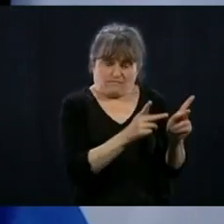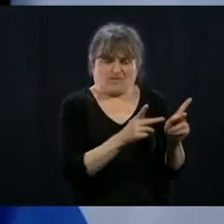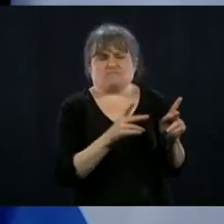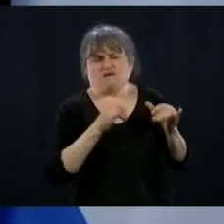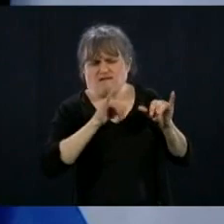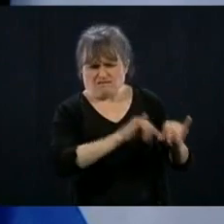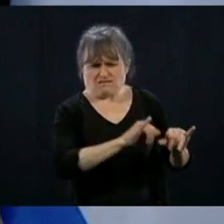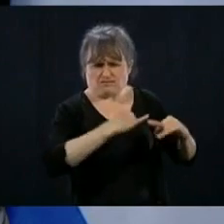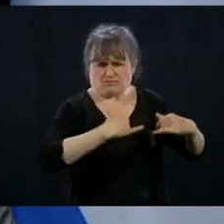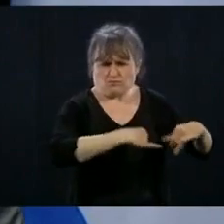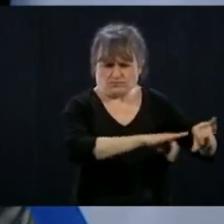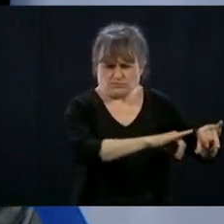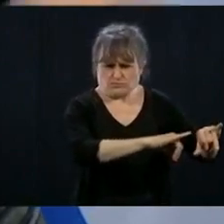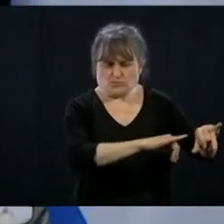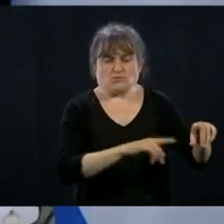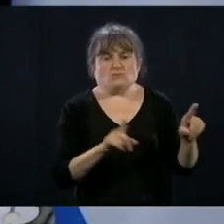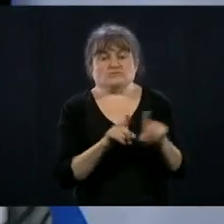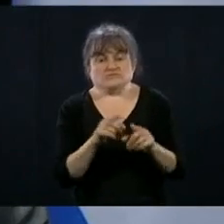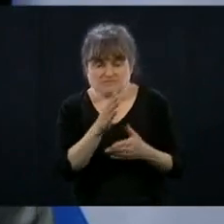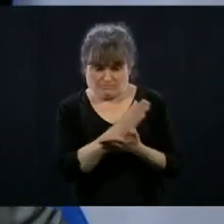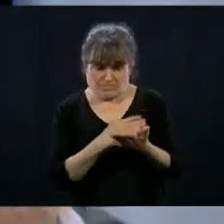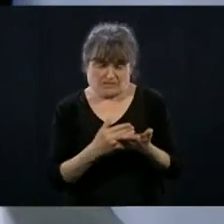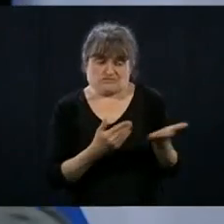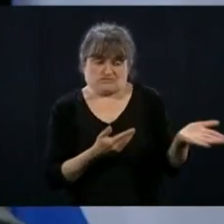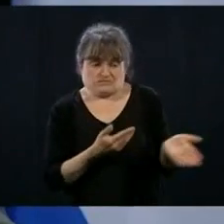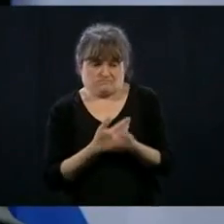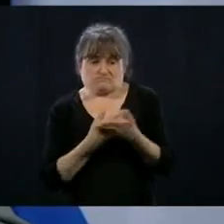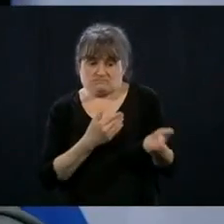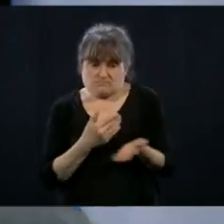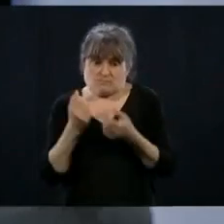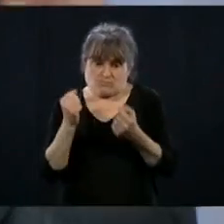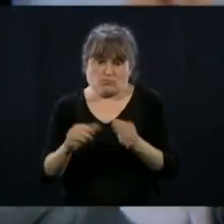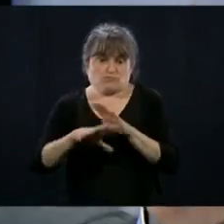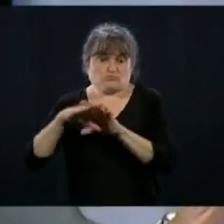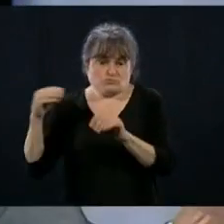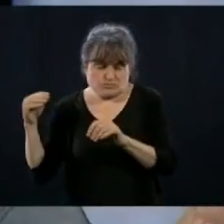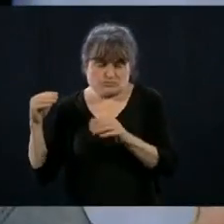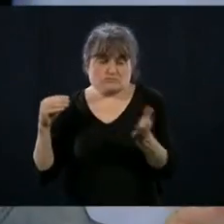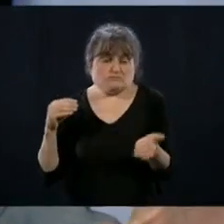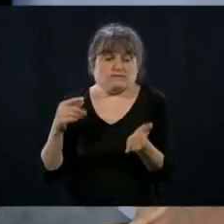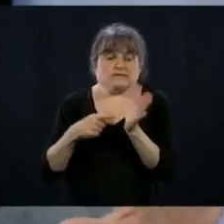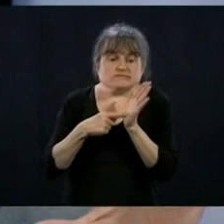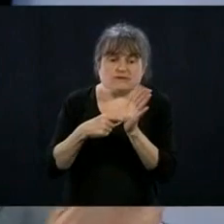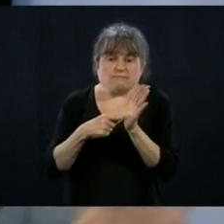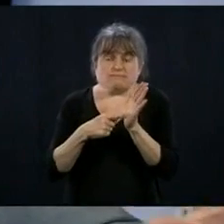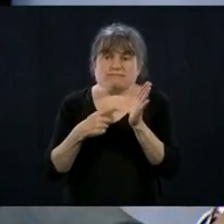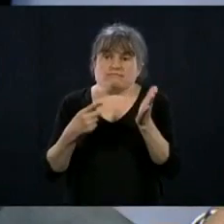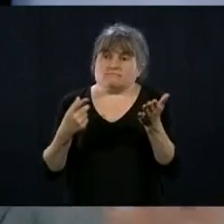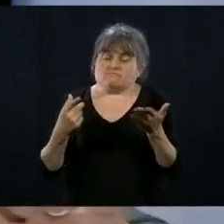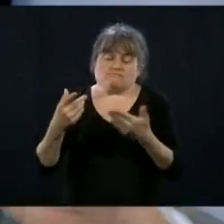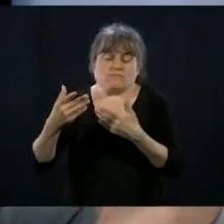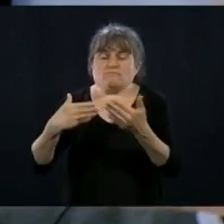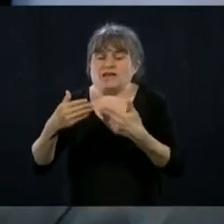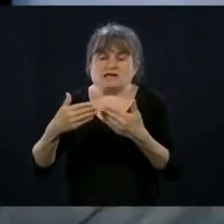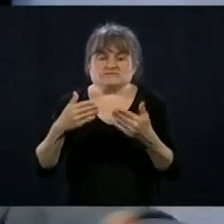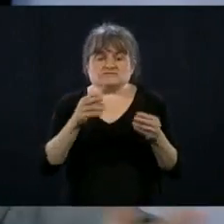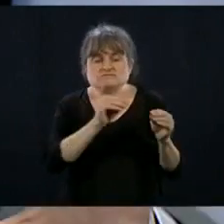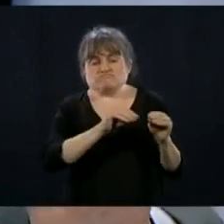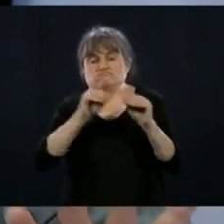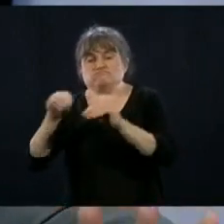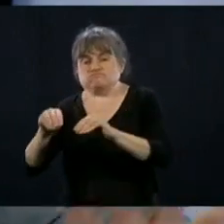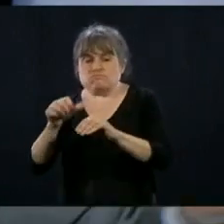were positive to COVID-19, and they were in a situation where they could go outside. So those people are going to go towards what we call